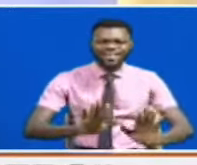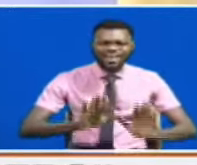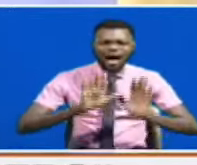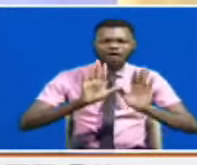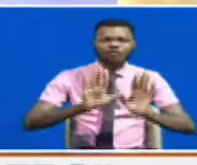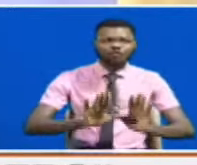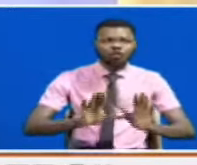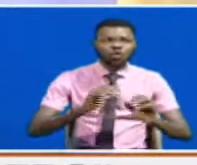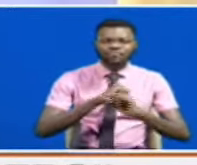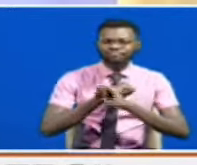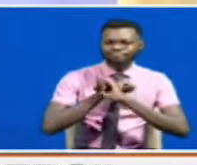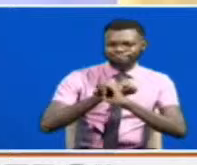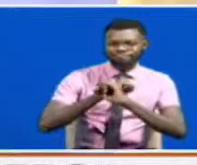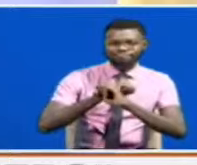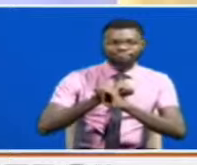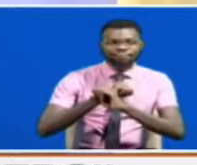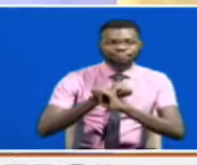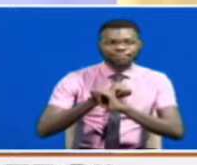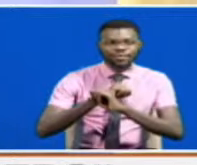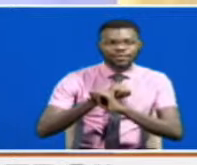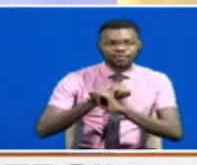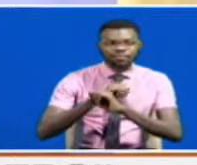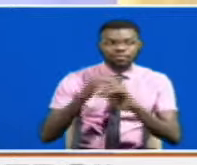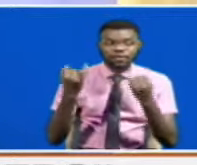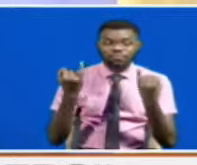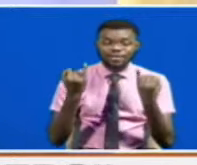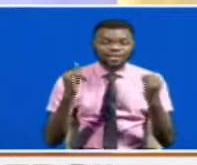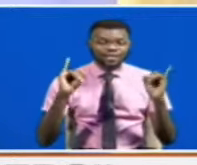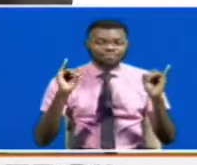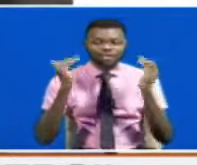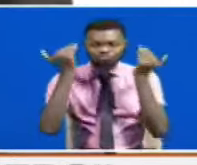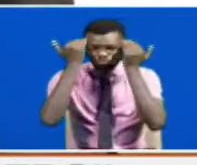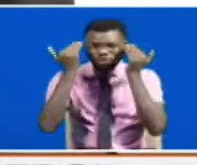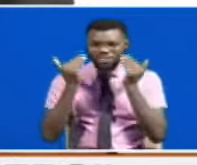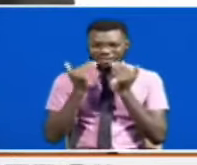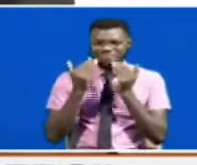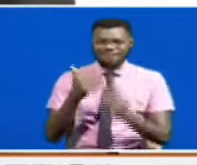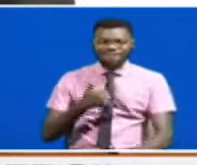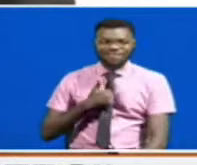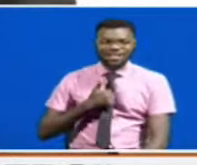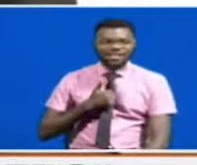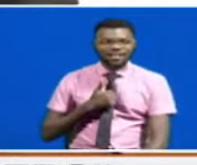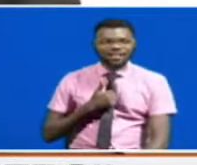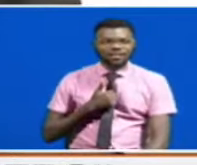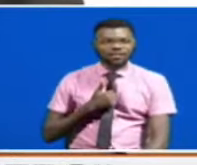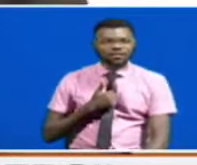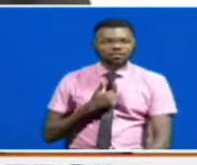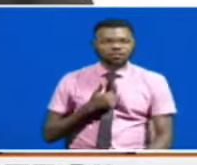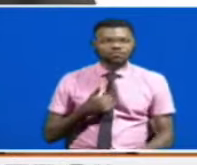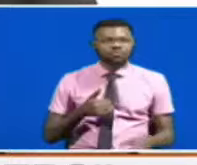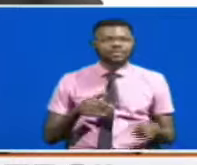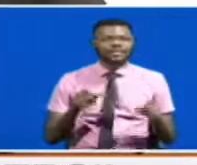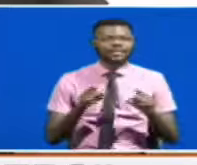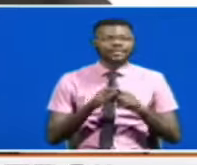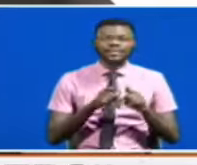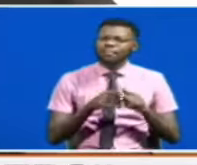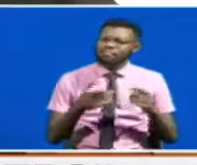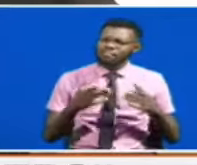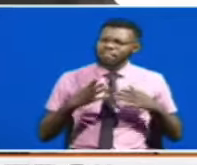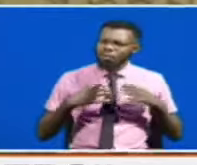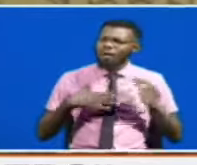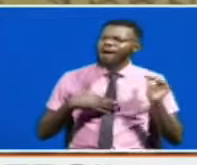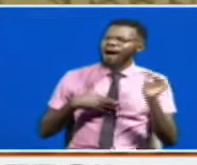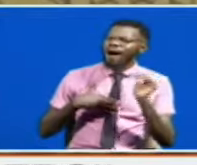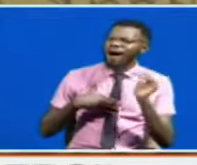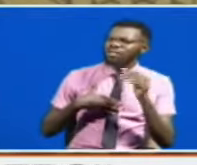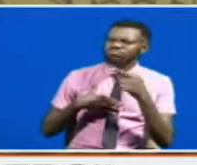more defensive of the independence of the judiciary. And amid calls for the weeding out of corrupt judicial officers